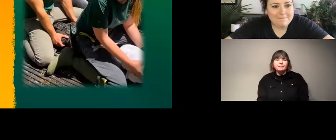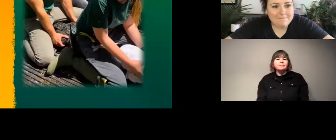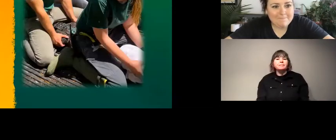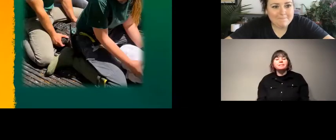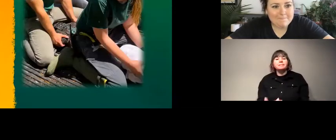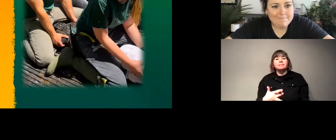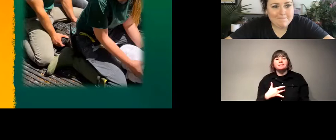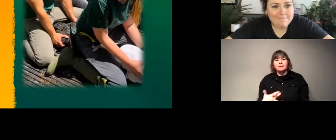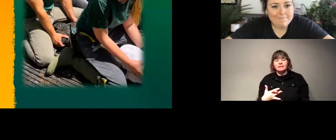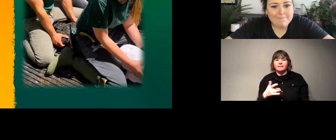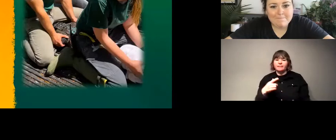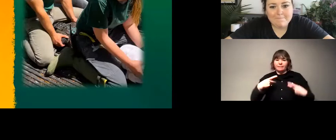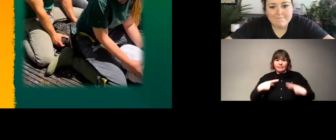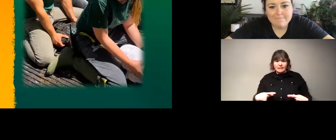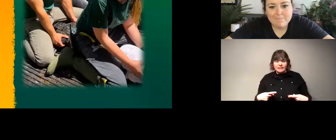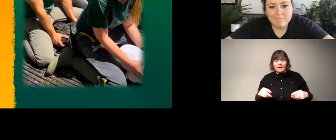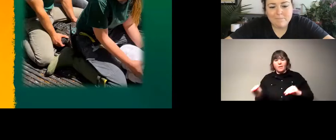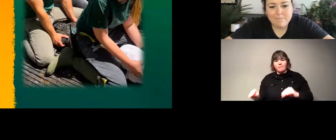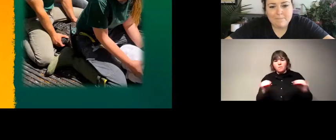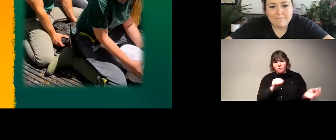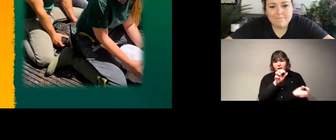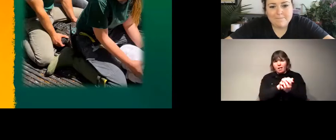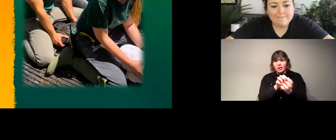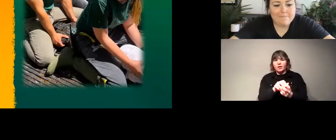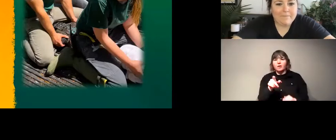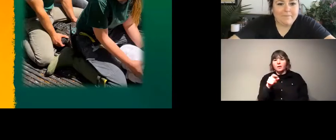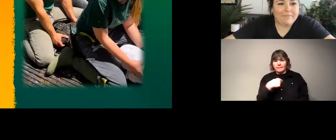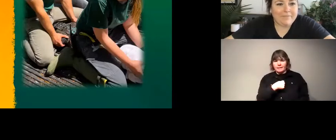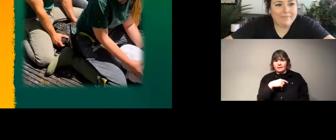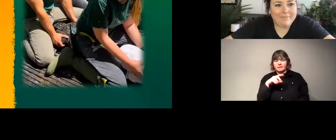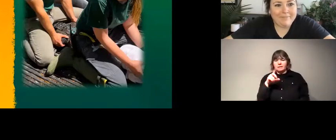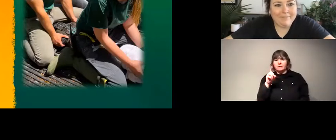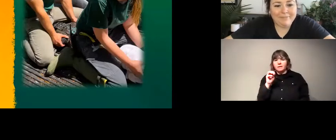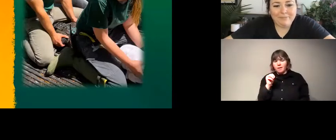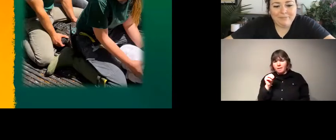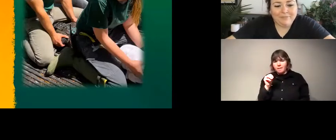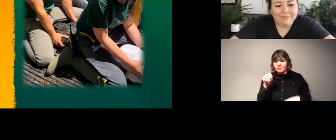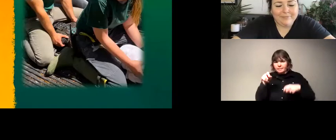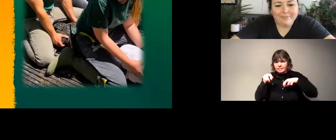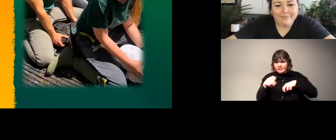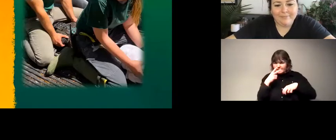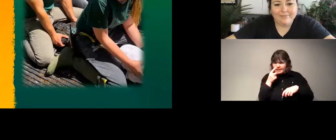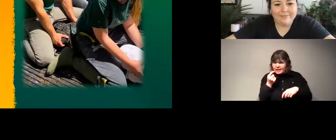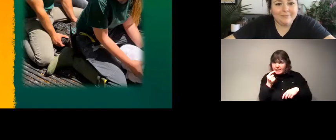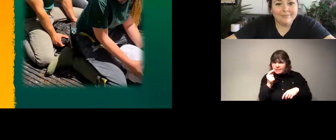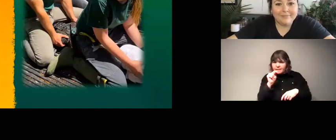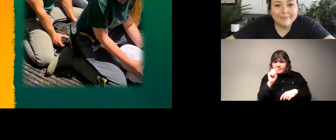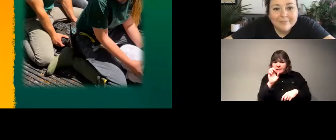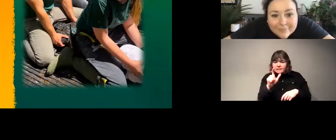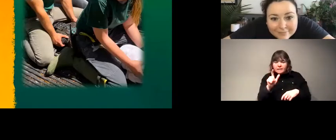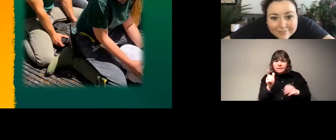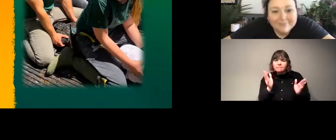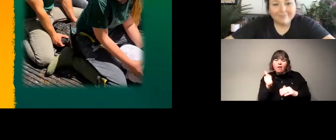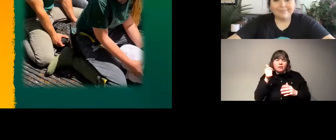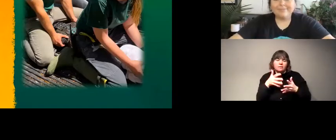actually have to physically move our gators. If you look between me and Dom, you can see a little bit of Teal, our smallest